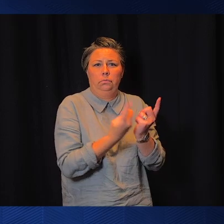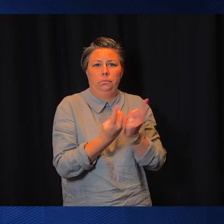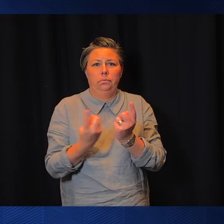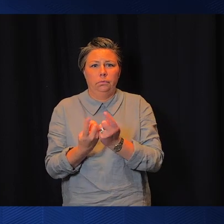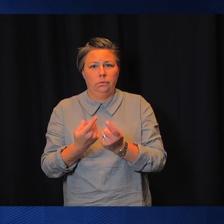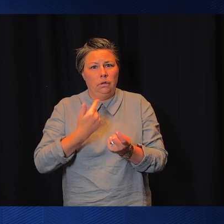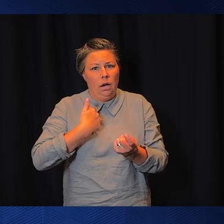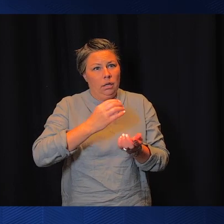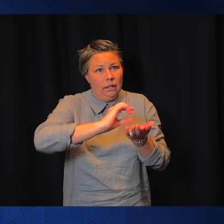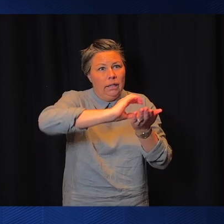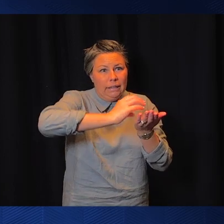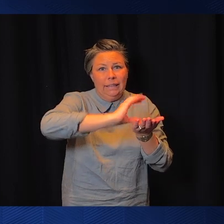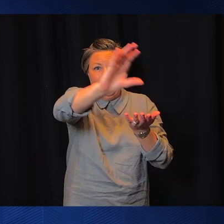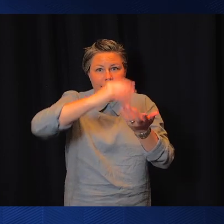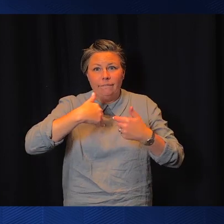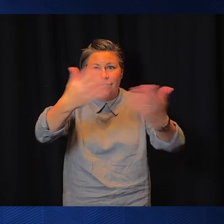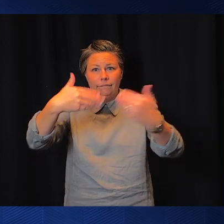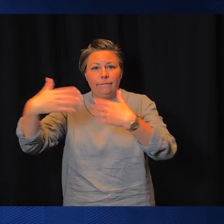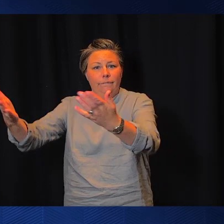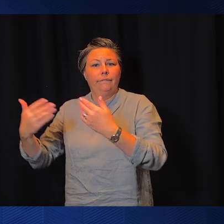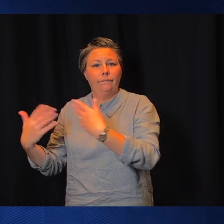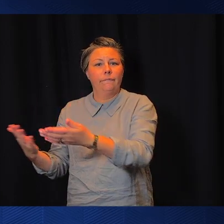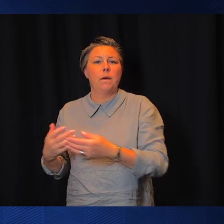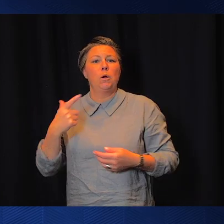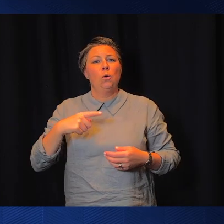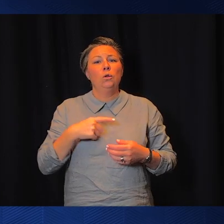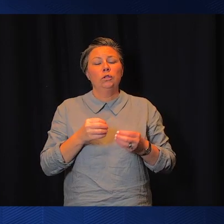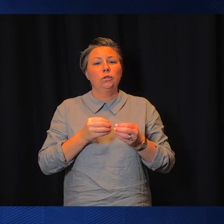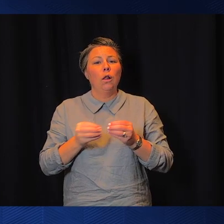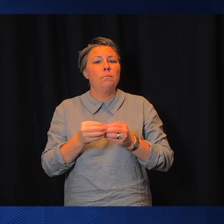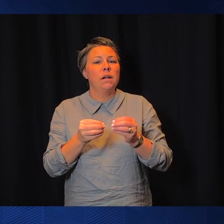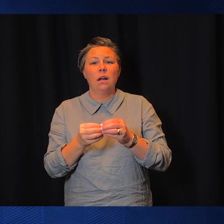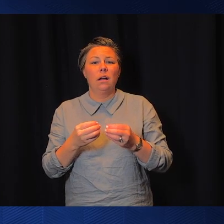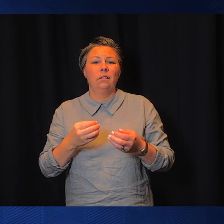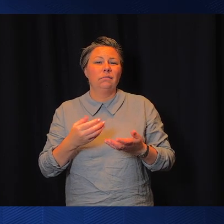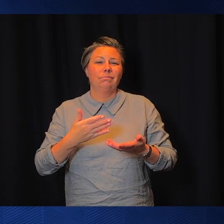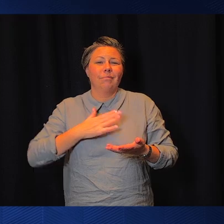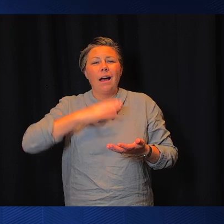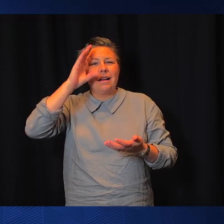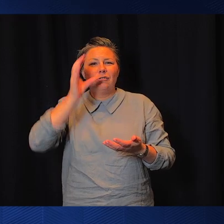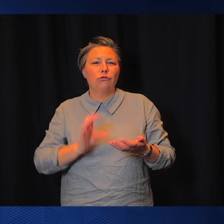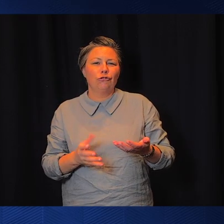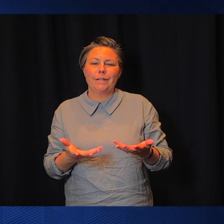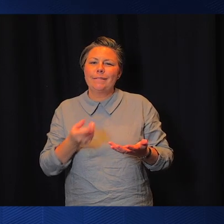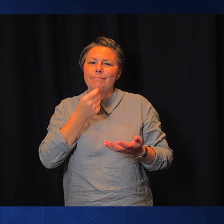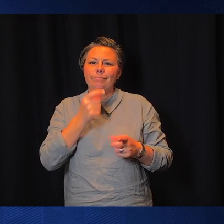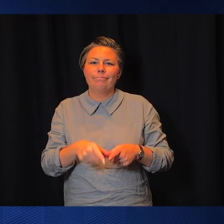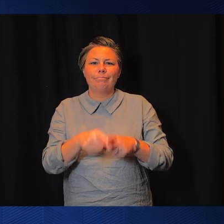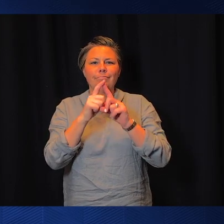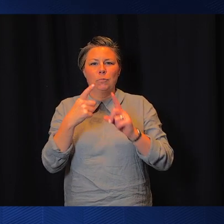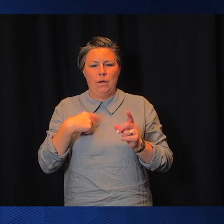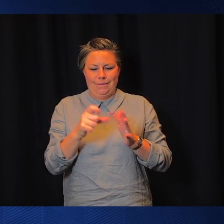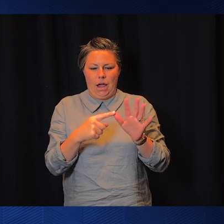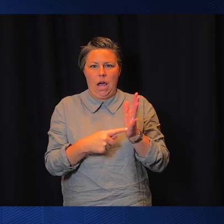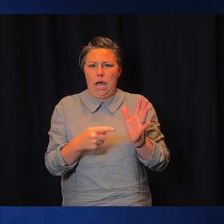because this is the challenge for Solomon Island. In our country, we don't have accurate